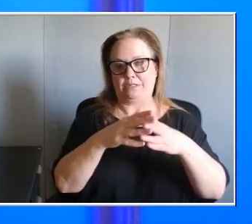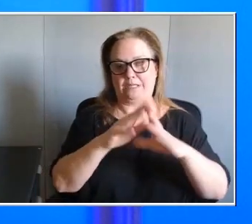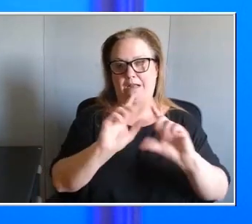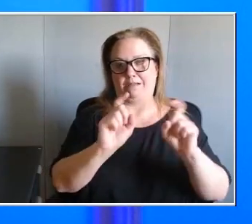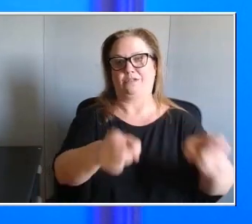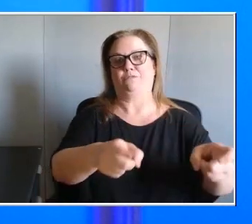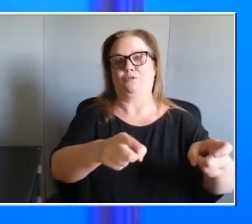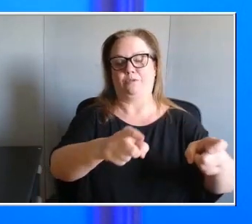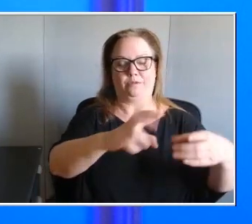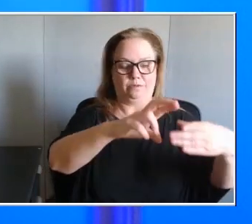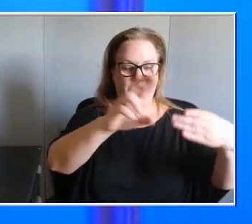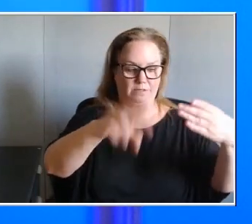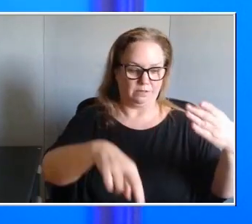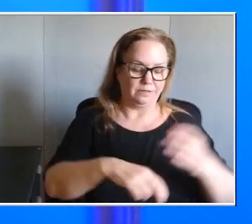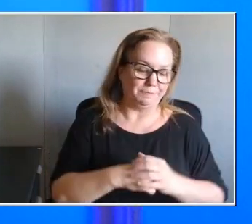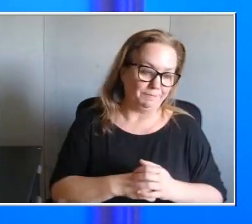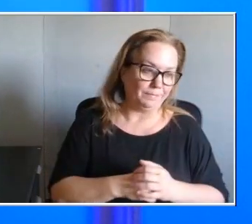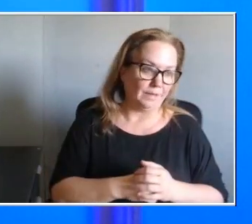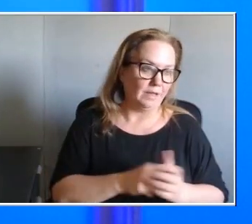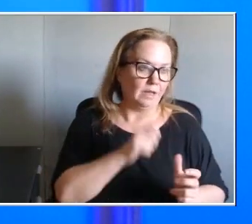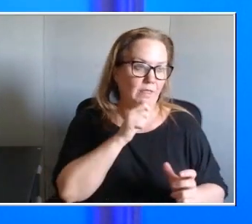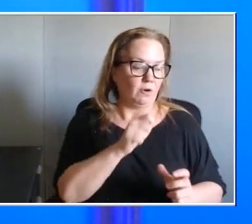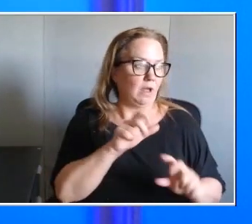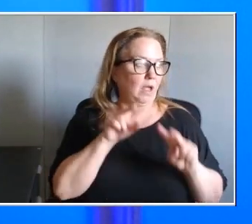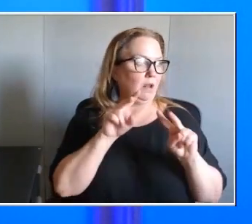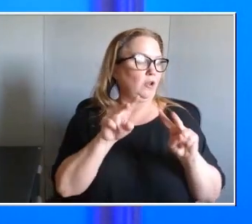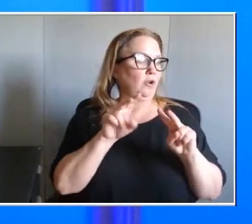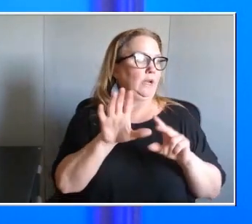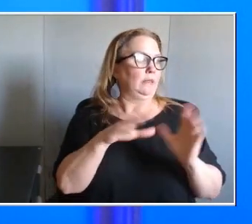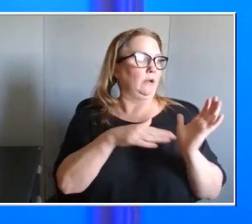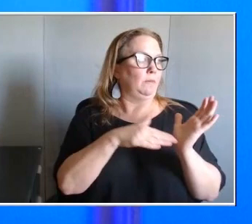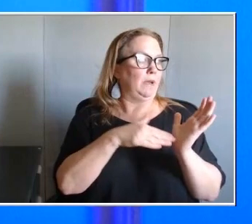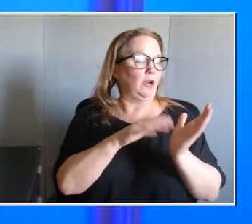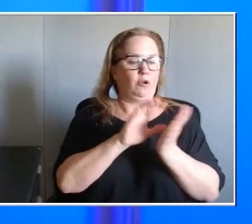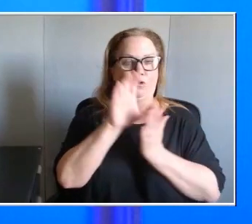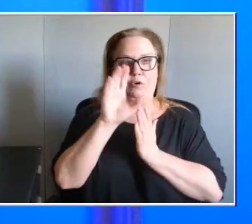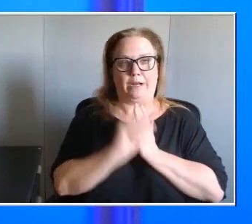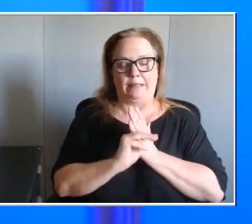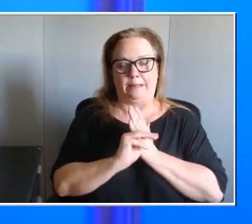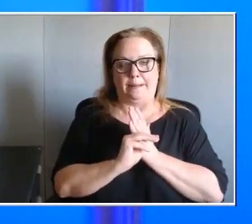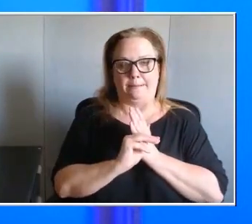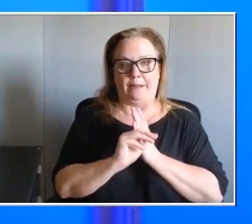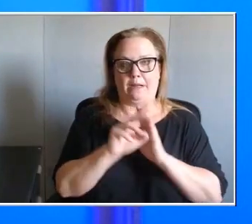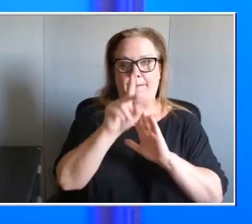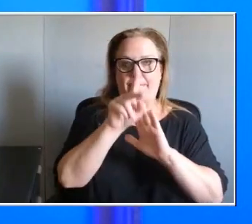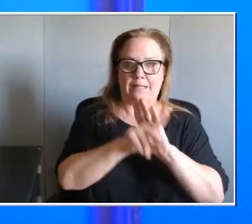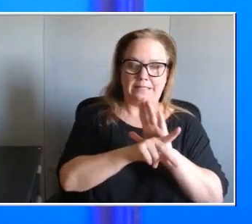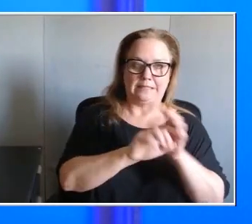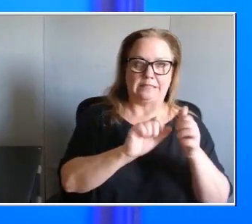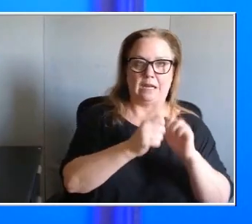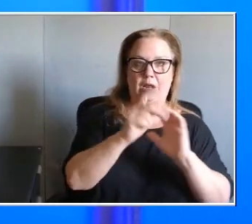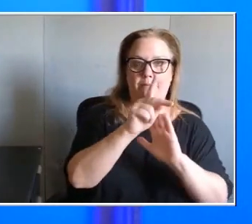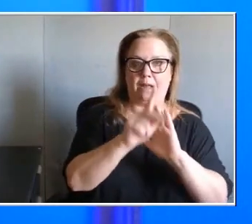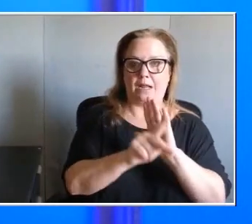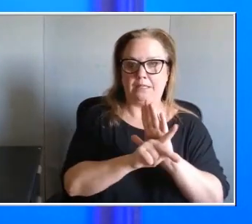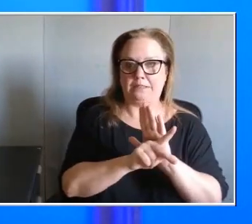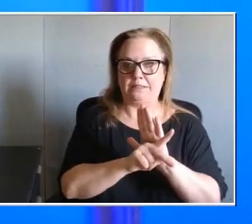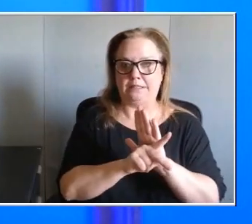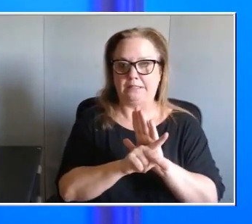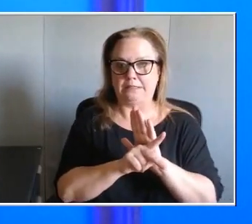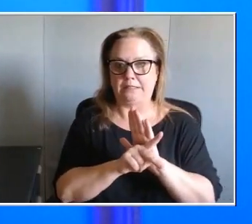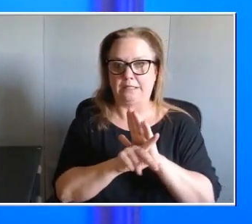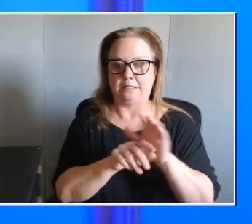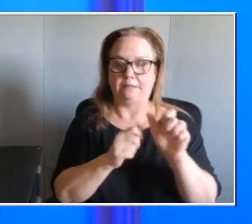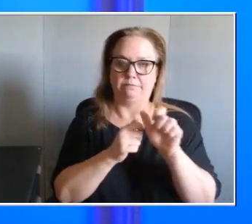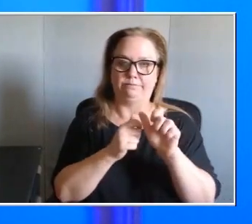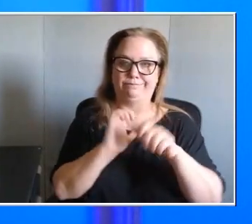to the outcomes, right? They're not looking at, in their medical curriculum, they're not looking at policies and how policies are basically